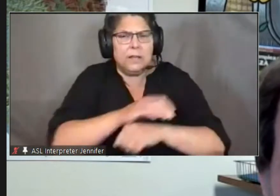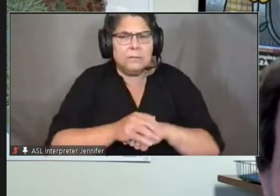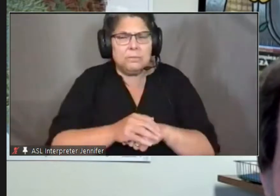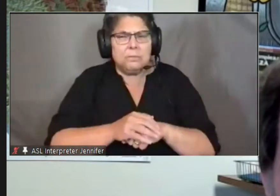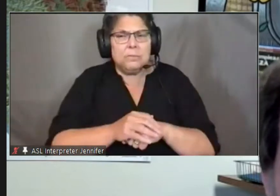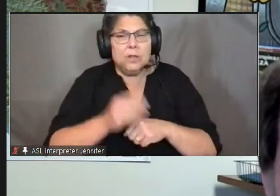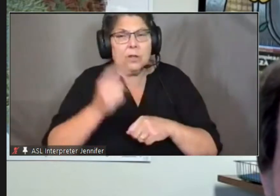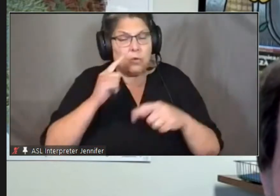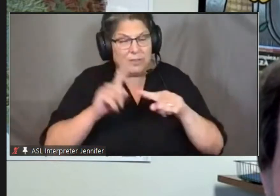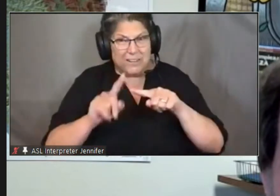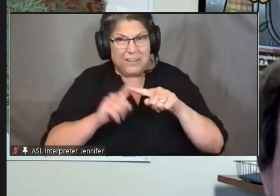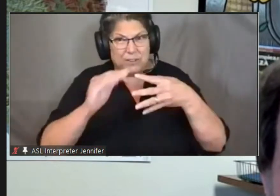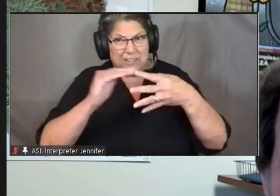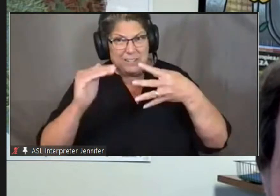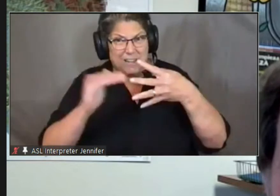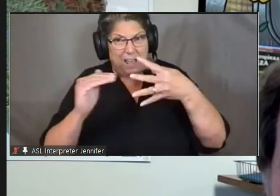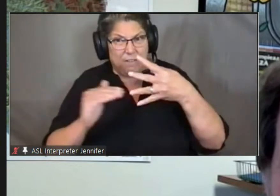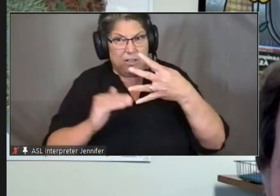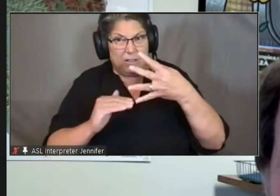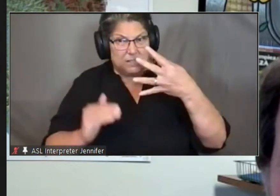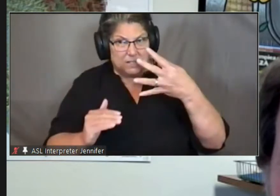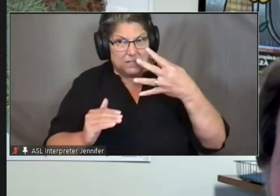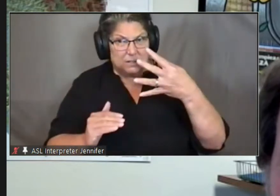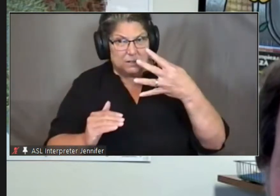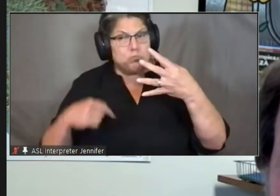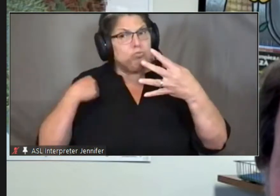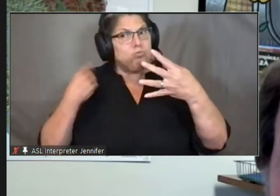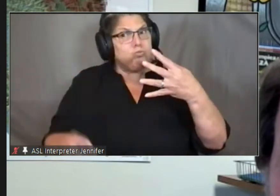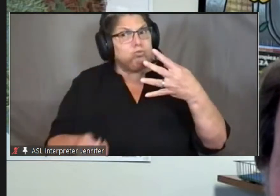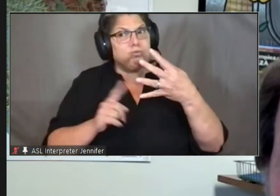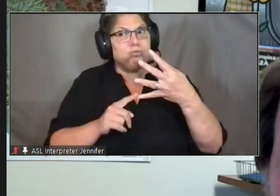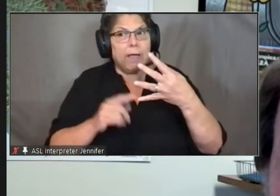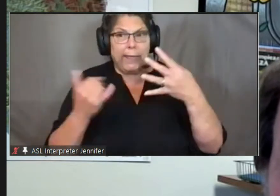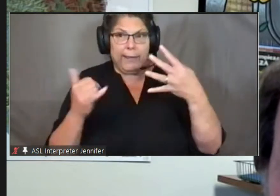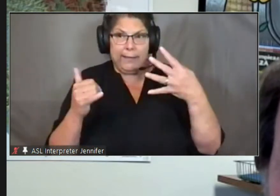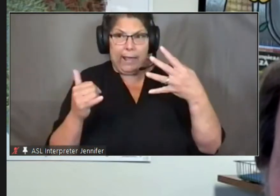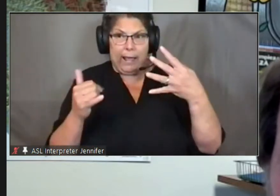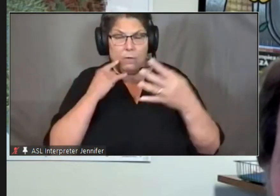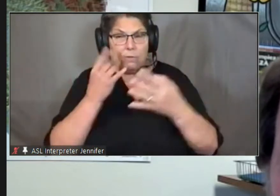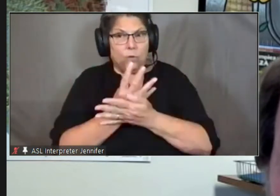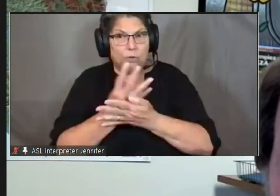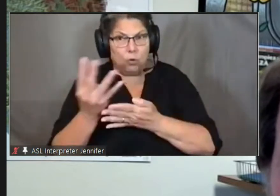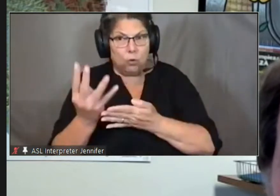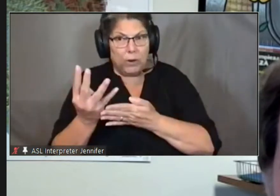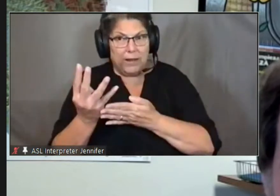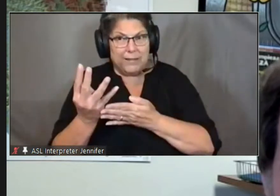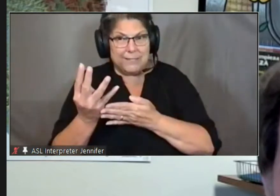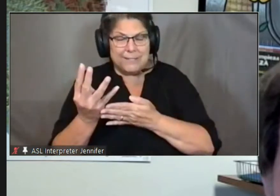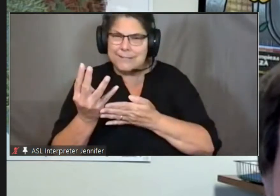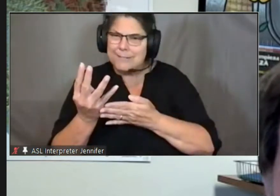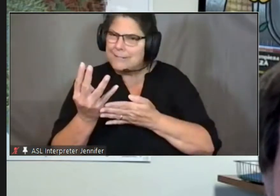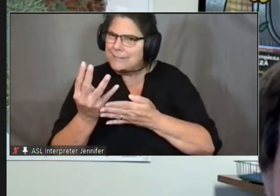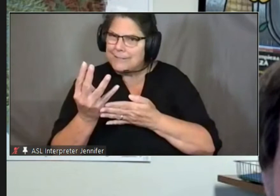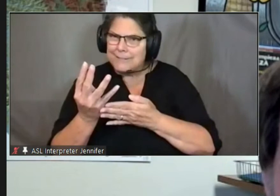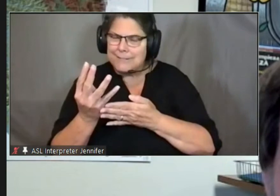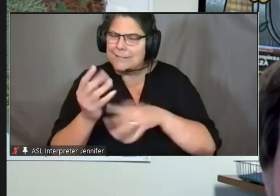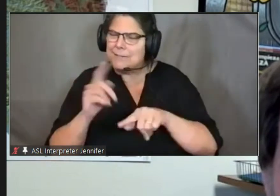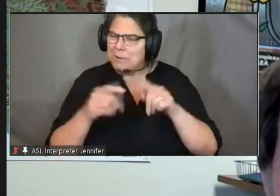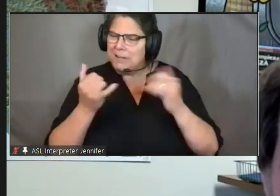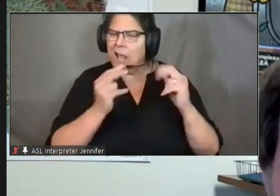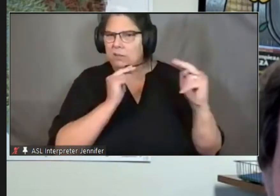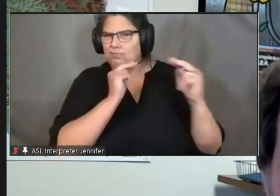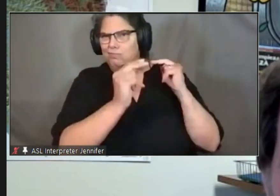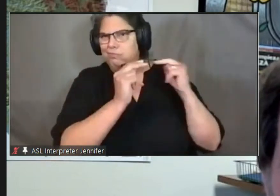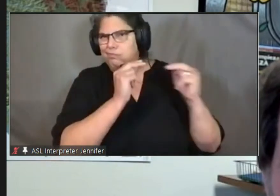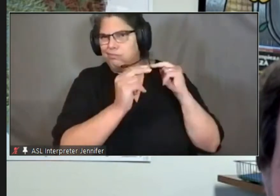blueprint, we have been in the least restrictive yellow tier for 4 weeks now, but we have been in adjudication due